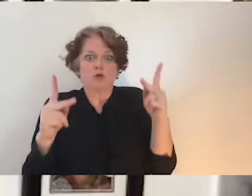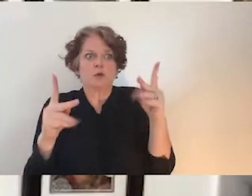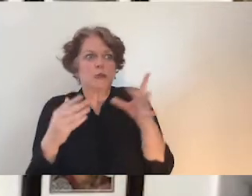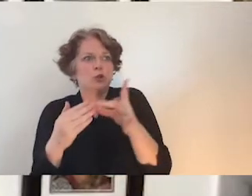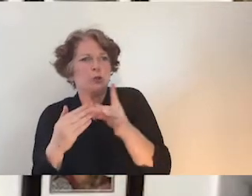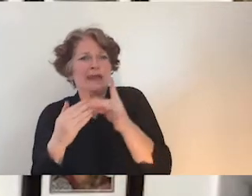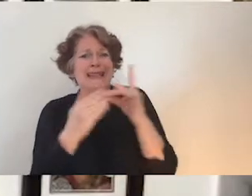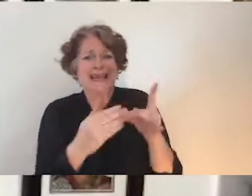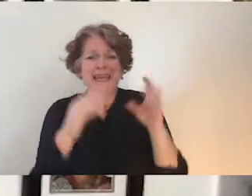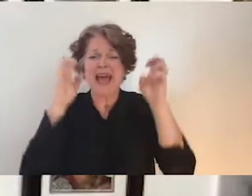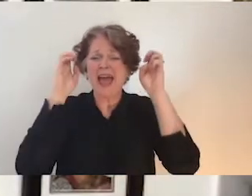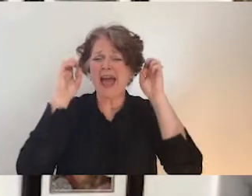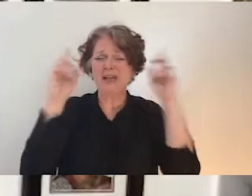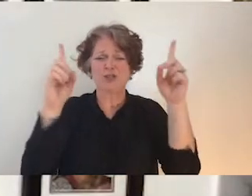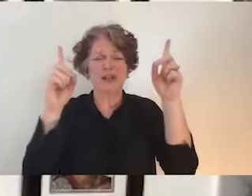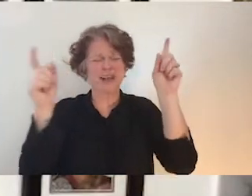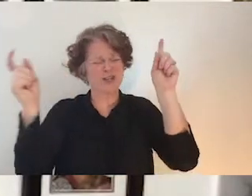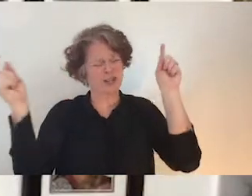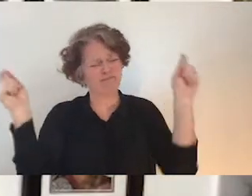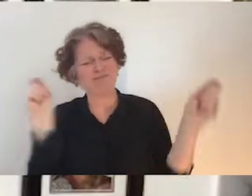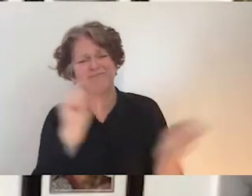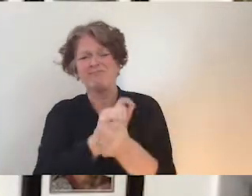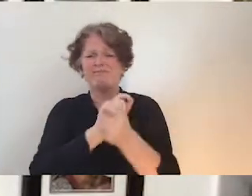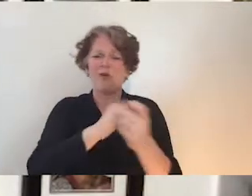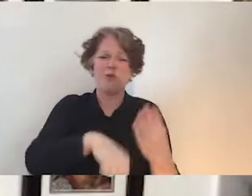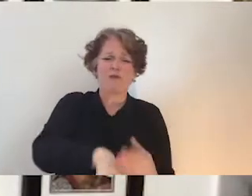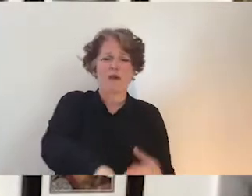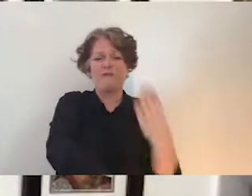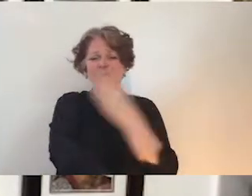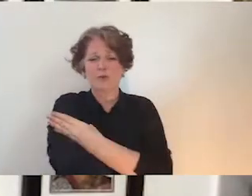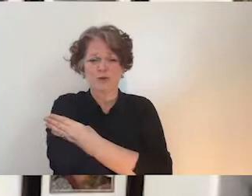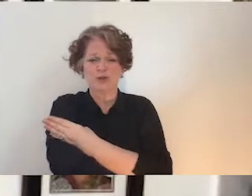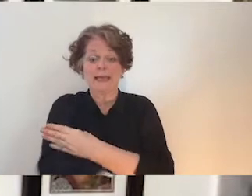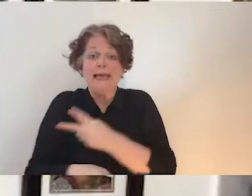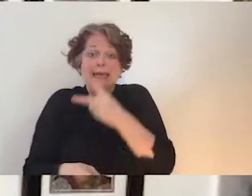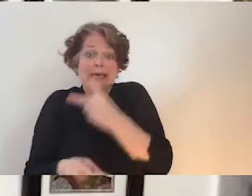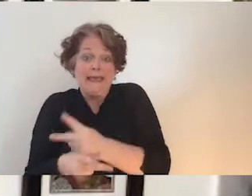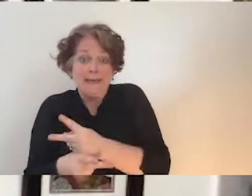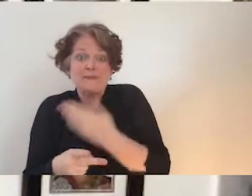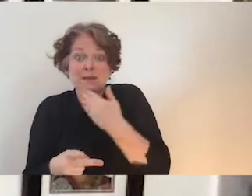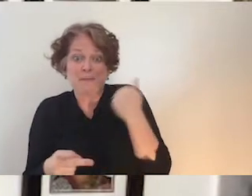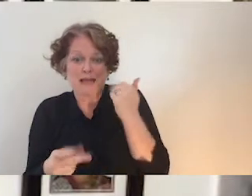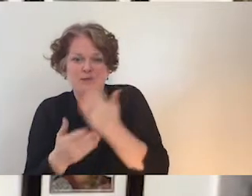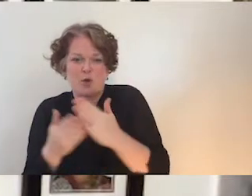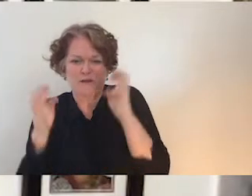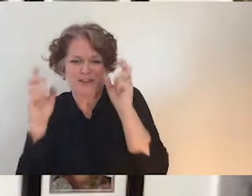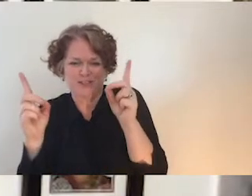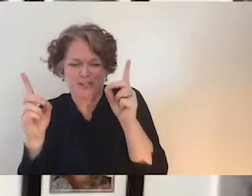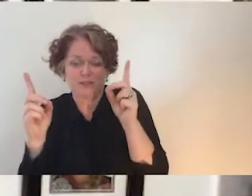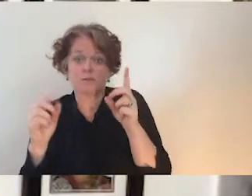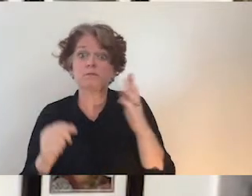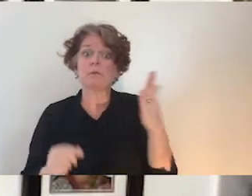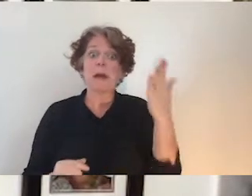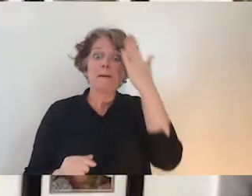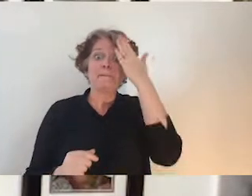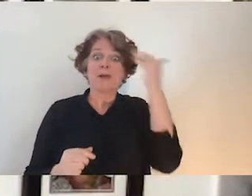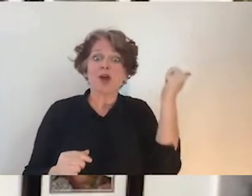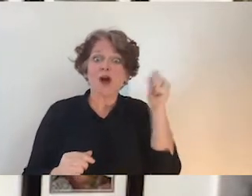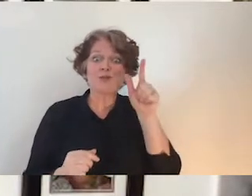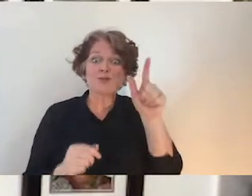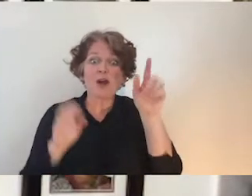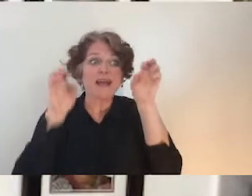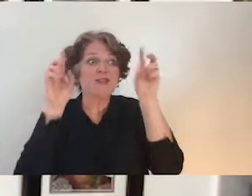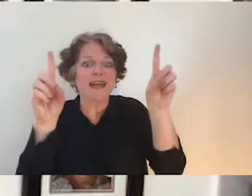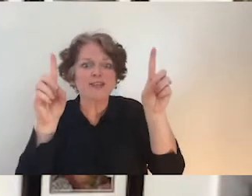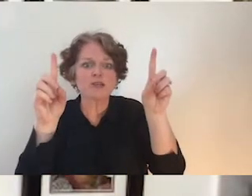revolution that safeguards the best of public education and destroys the worst. Because of the education you have received at